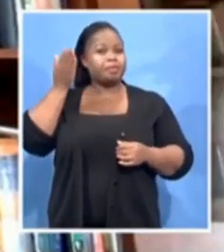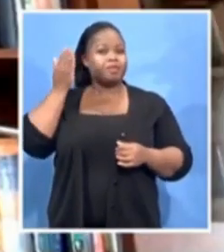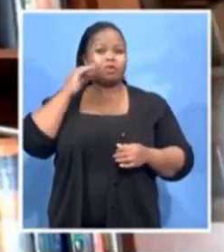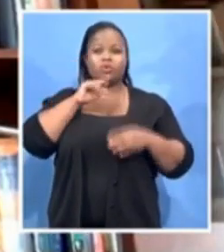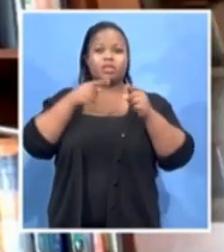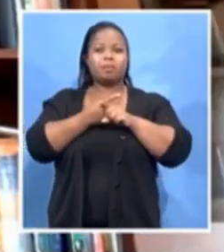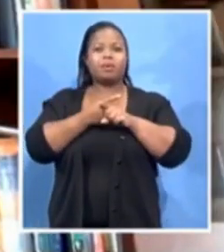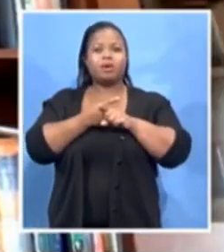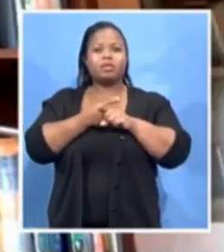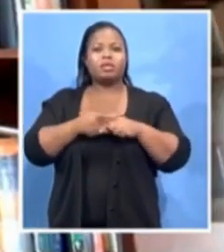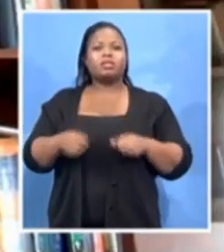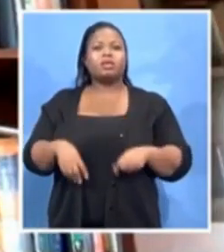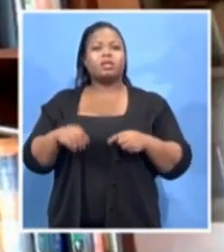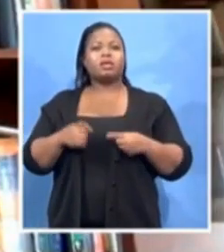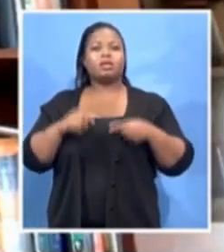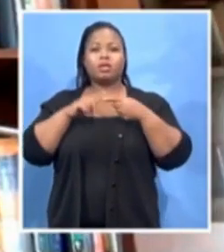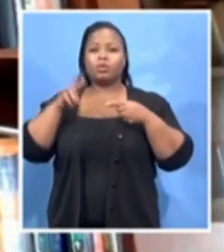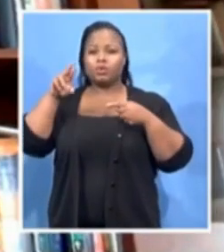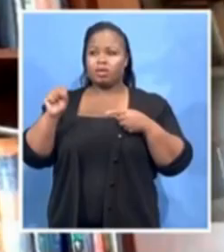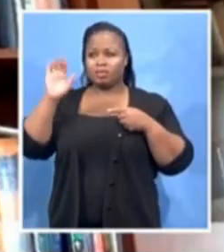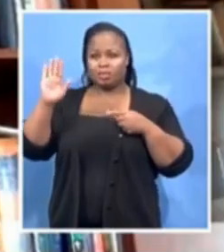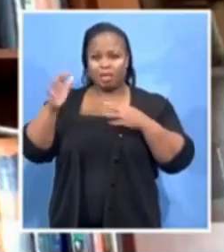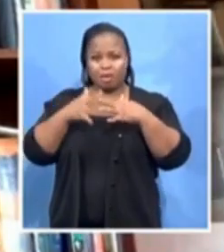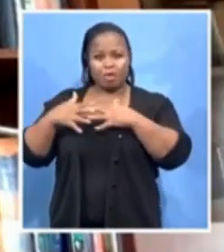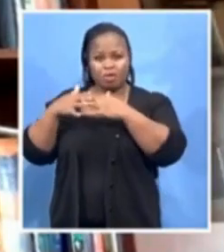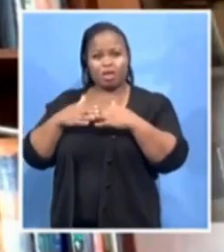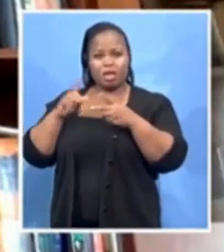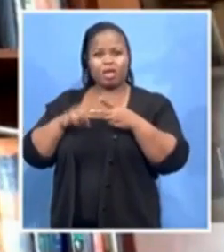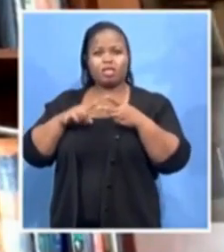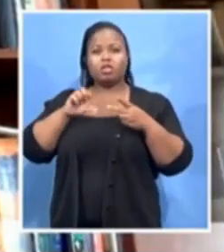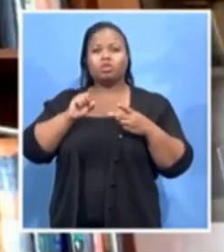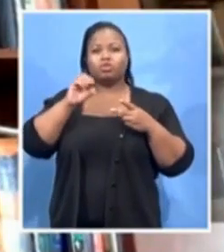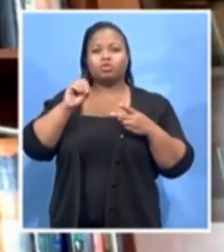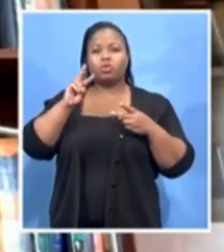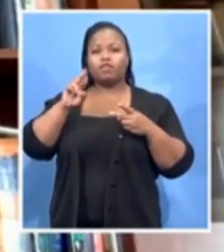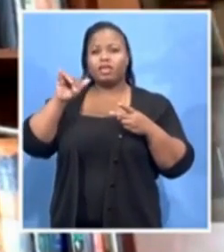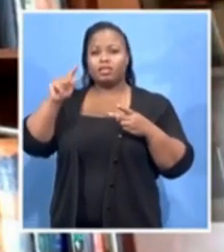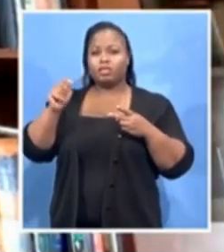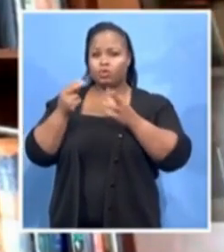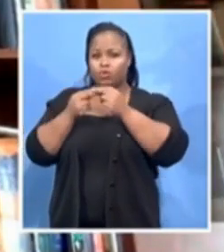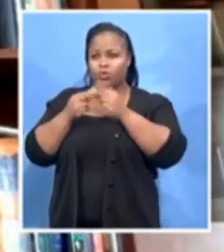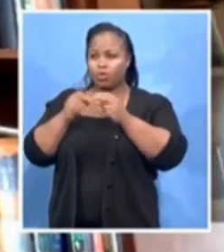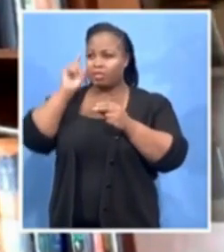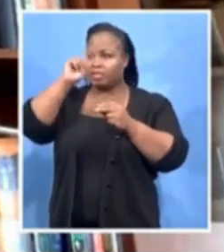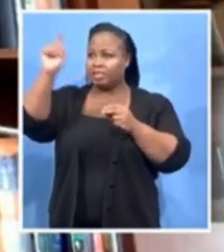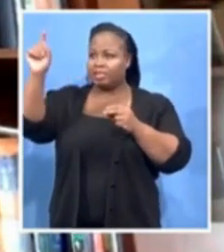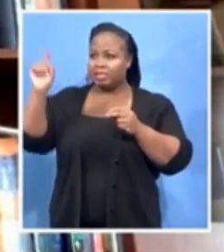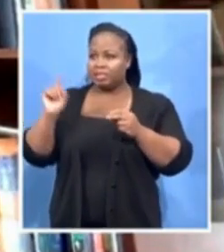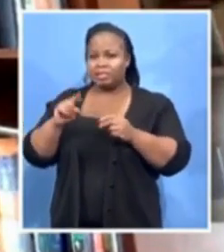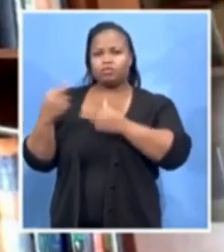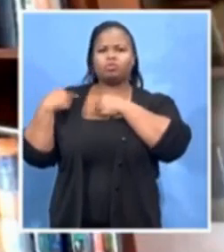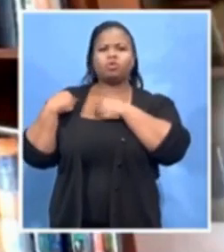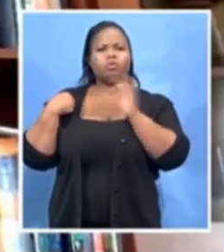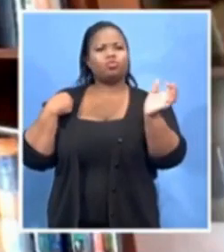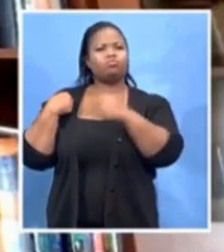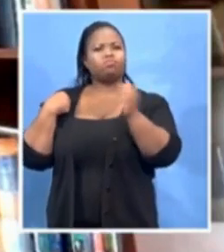of America and the Soviet Union. They themselves are engaged in recruitment. And I think this is very critical so that we are